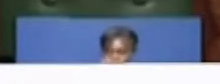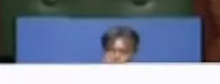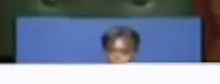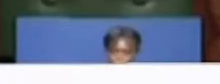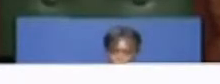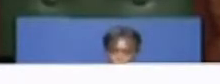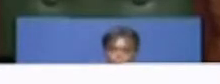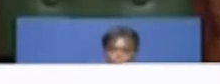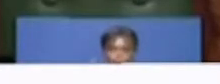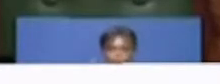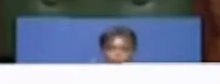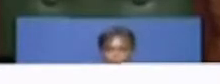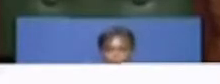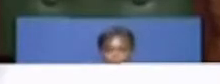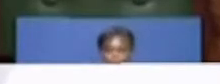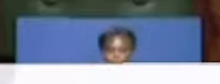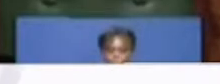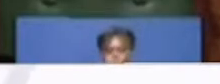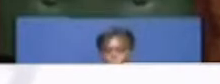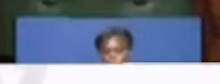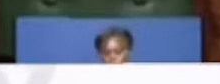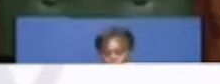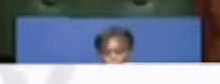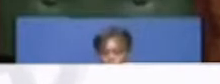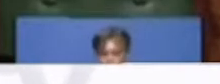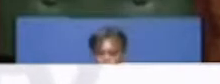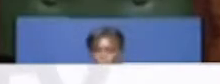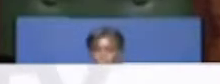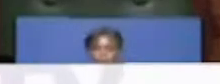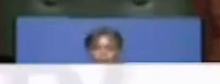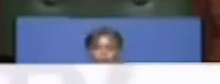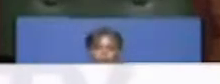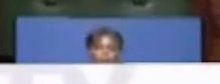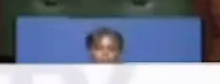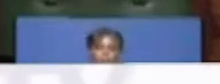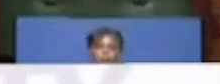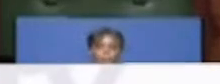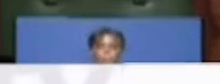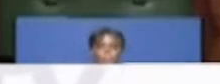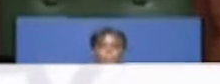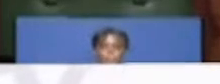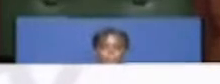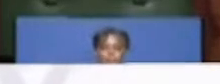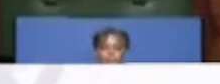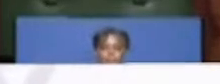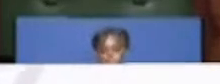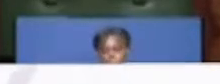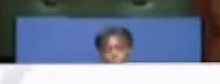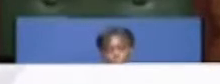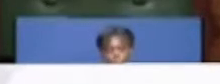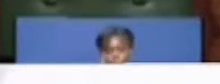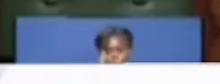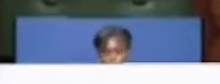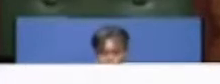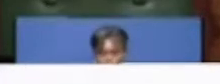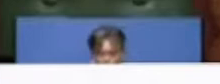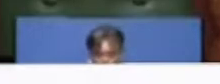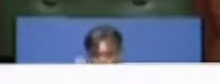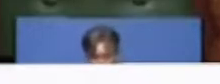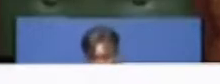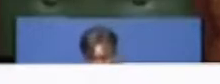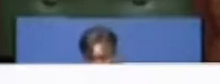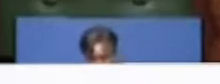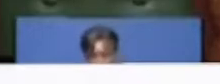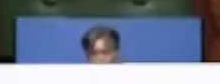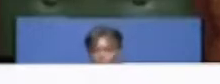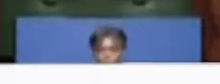Services Bill, the Proceeds of Crime and Anti-Money Laundering Amendment Bill 2021, and once enacted into law,